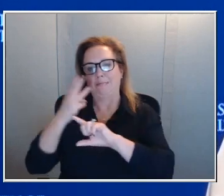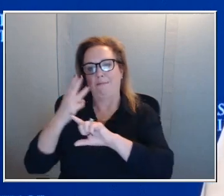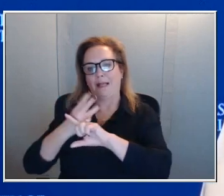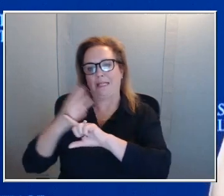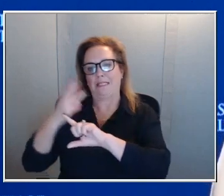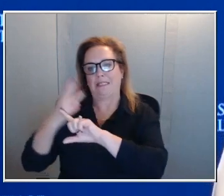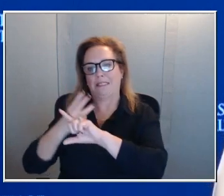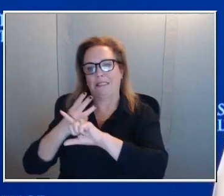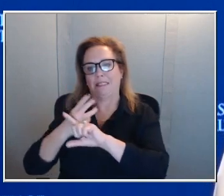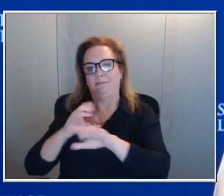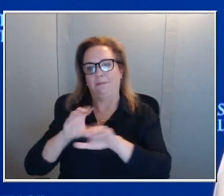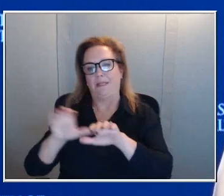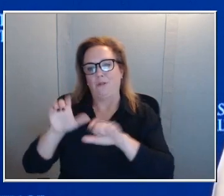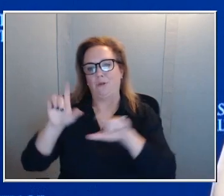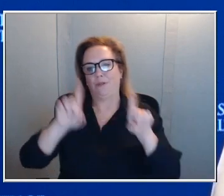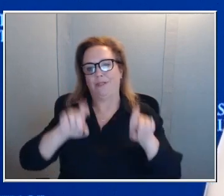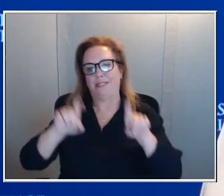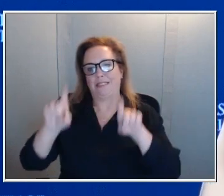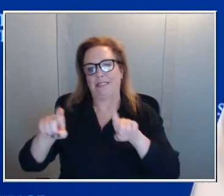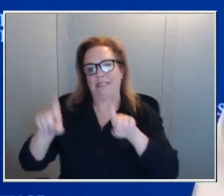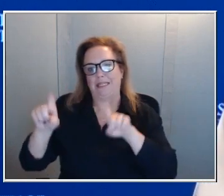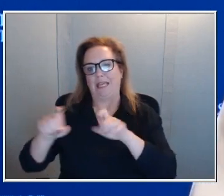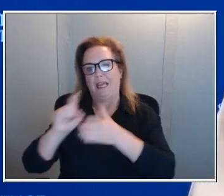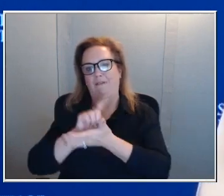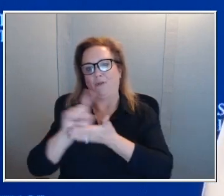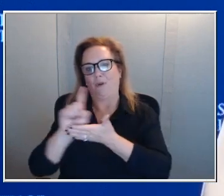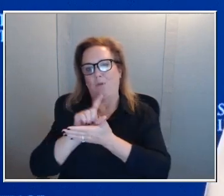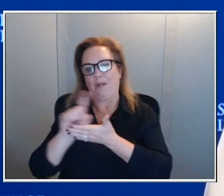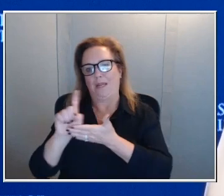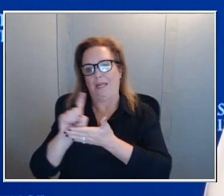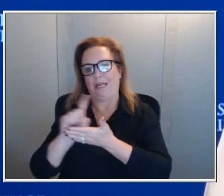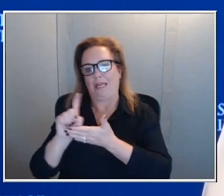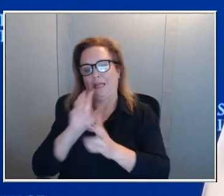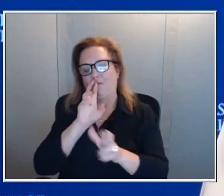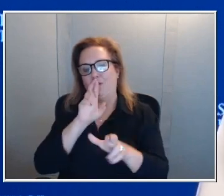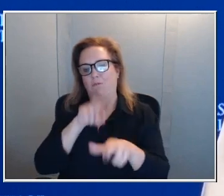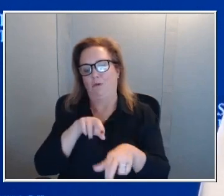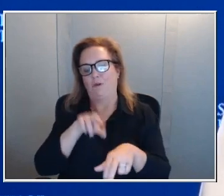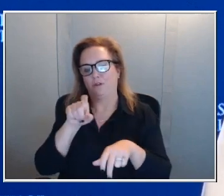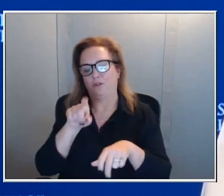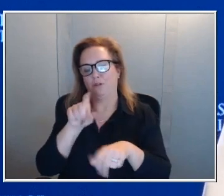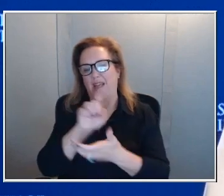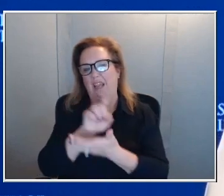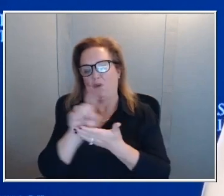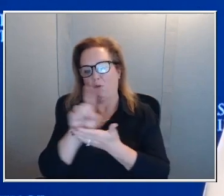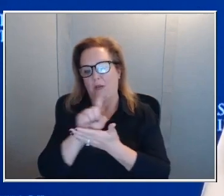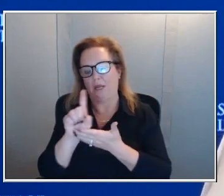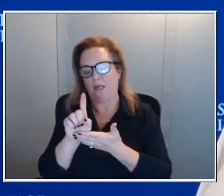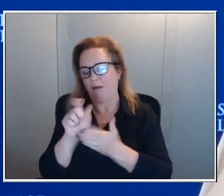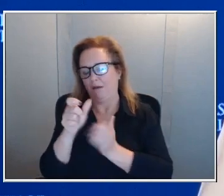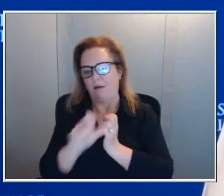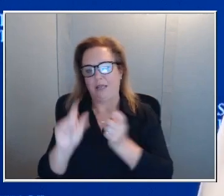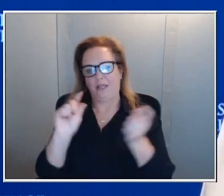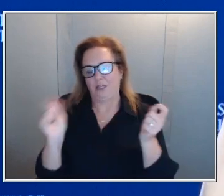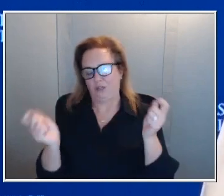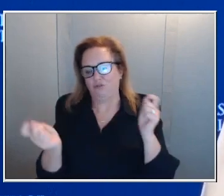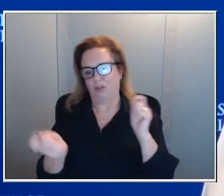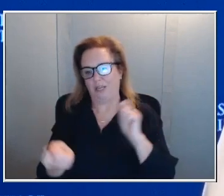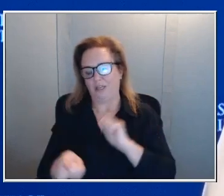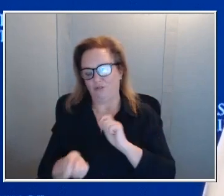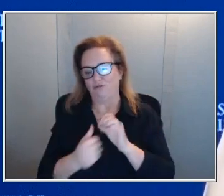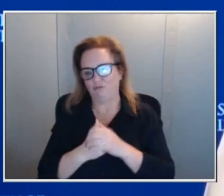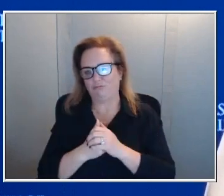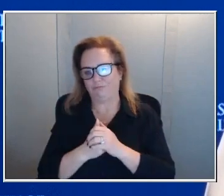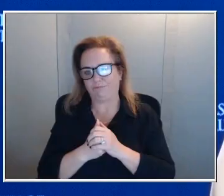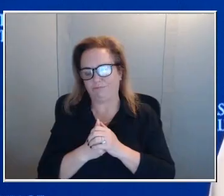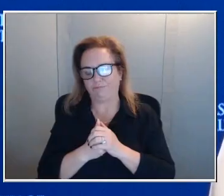do the testing weekly, and they reporting should be about weekly on any change in that activity of